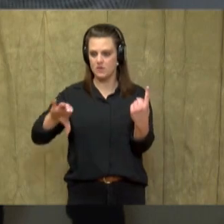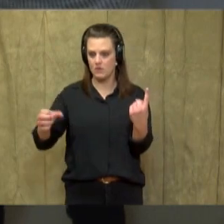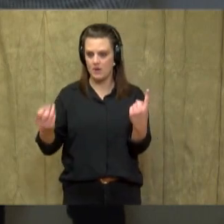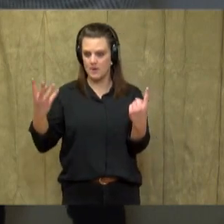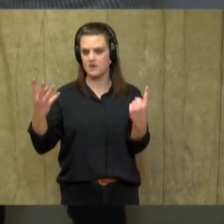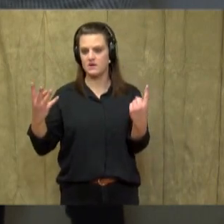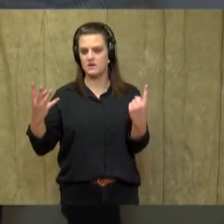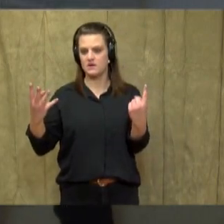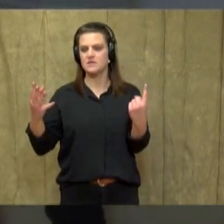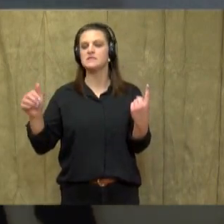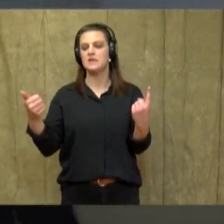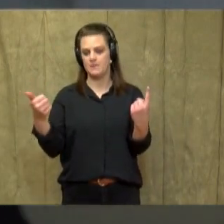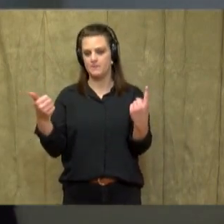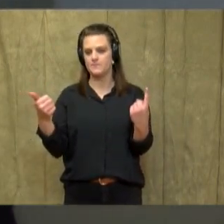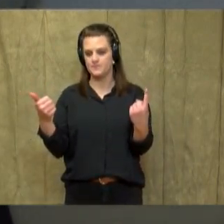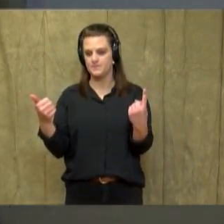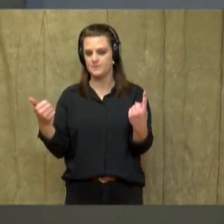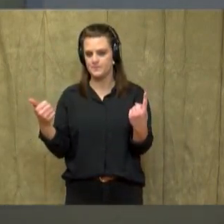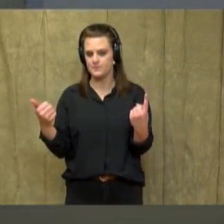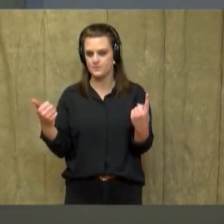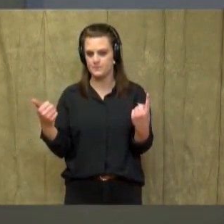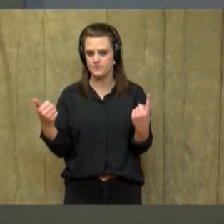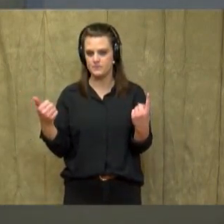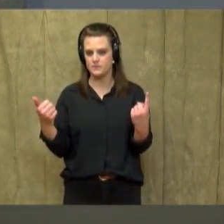1 package? Yep, 10.